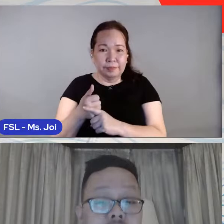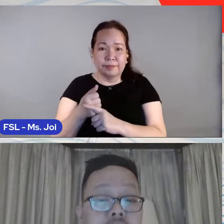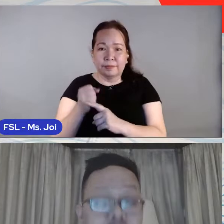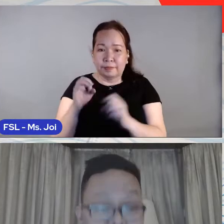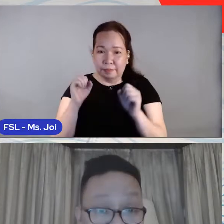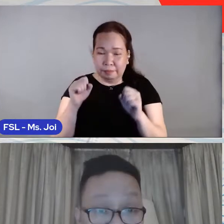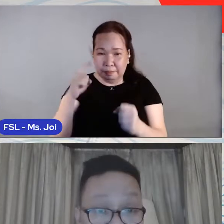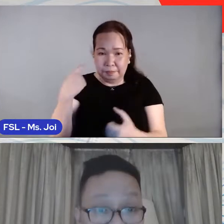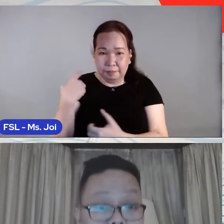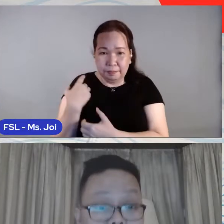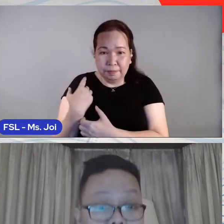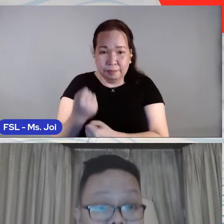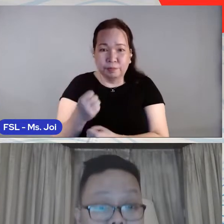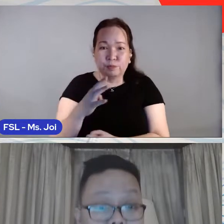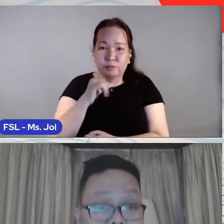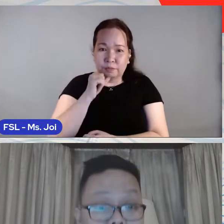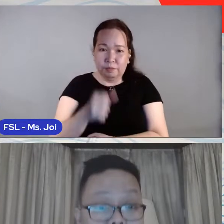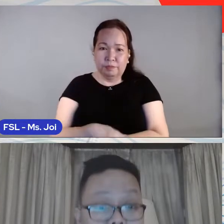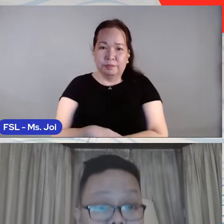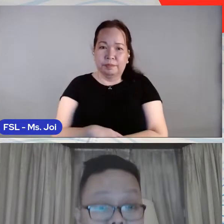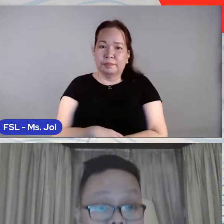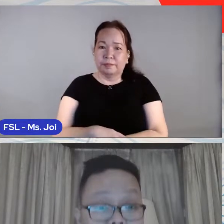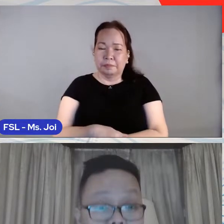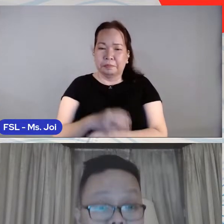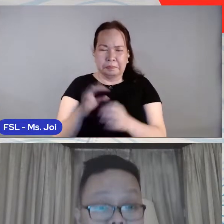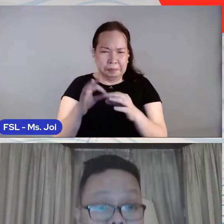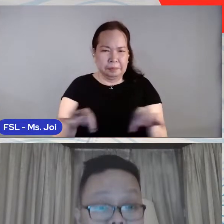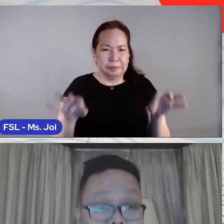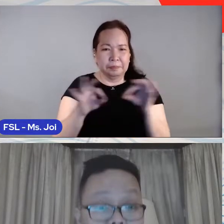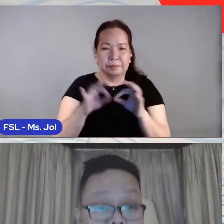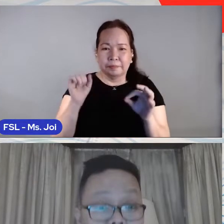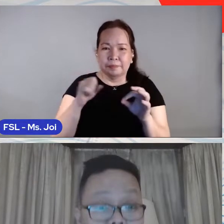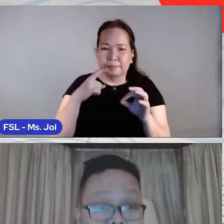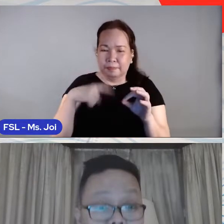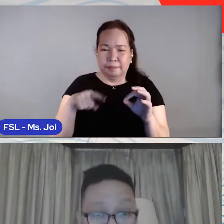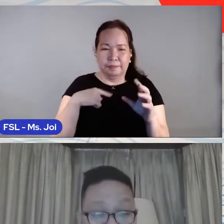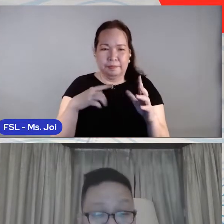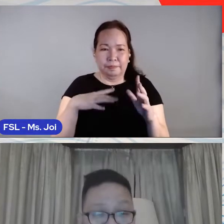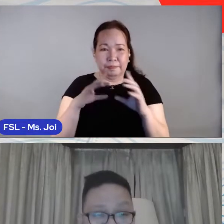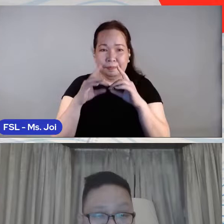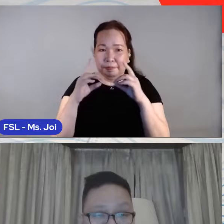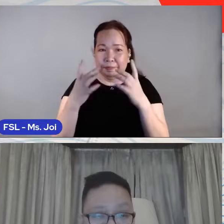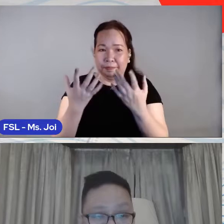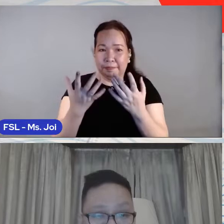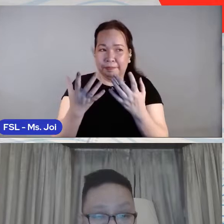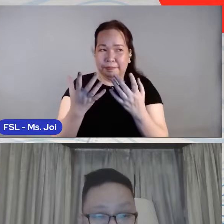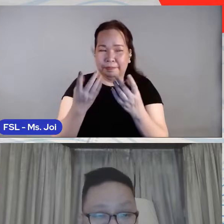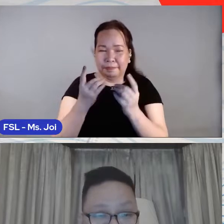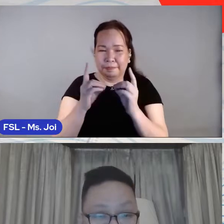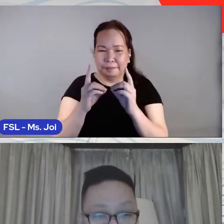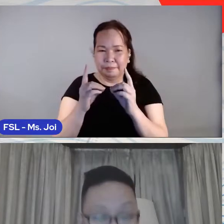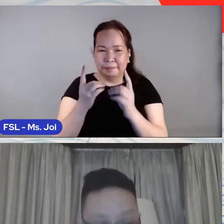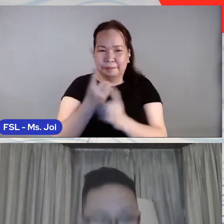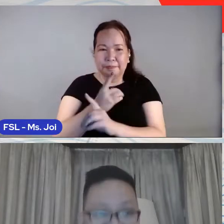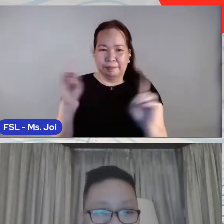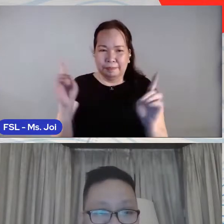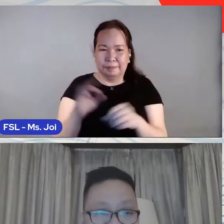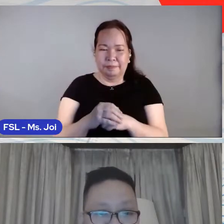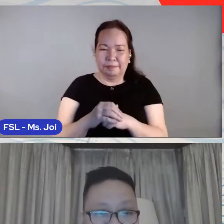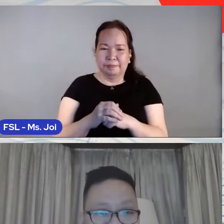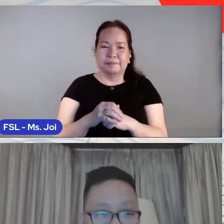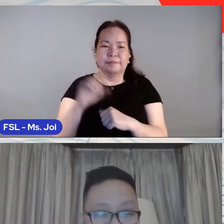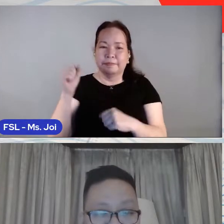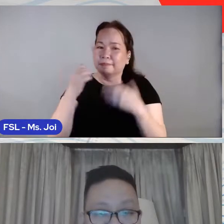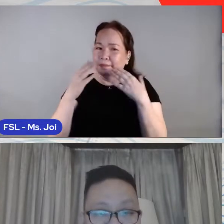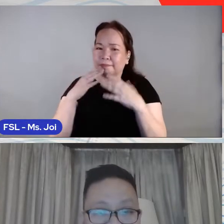ba kayo o hindi. Napakahalaga po yan para sa ating demokrasya. Okay. Thank you po, Director James.